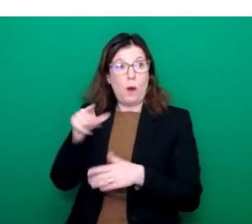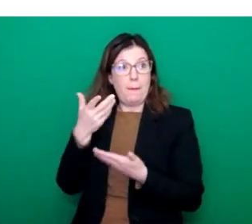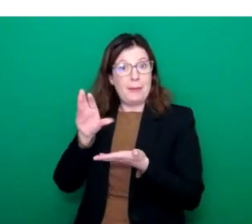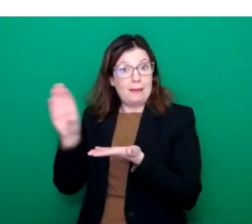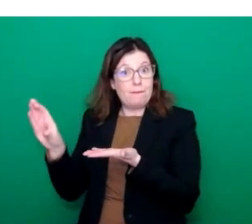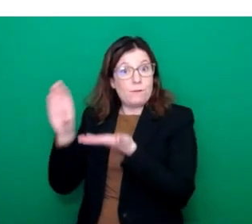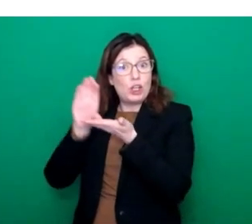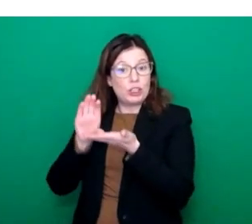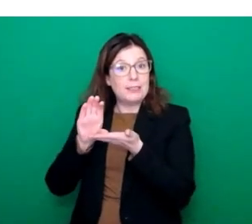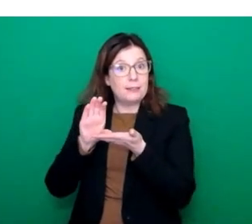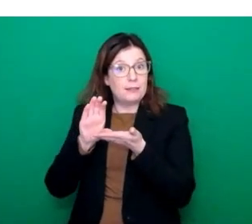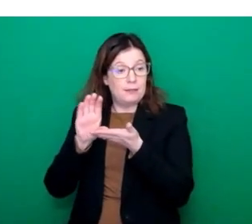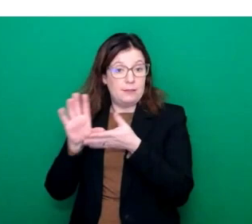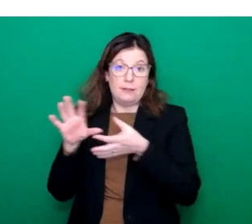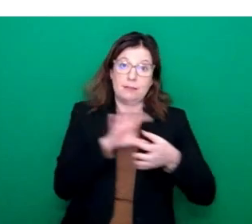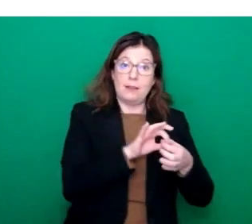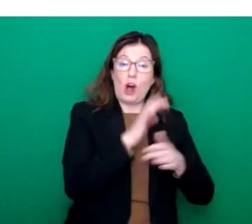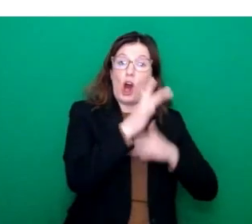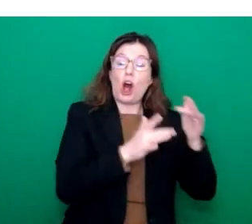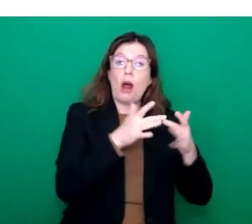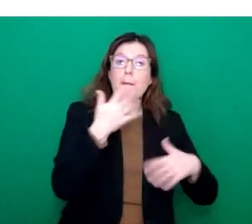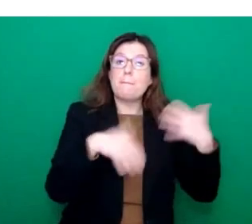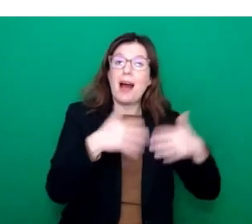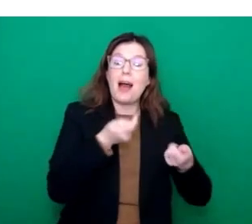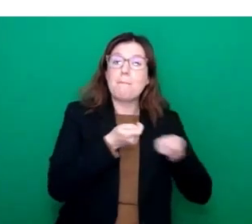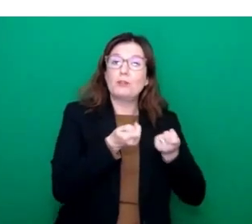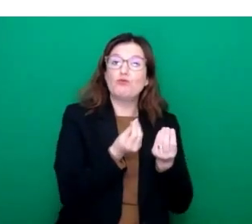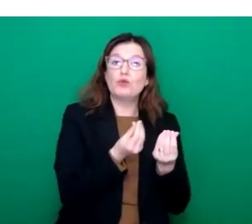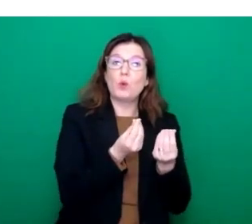us to develop online pain management resources.